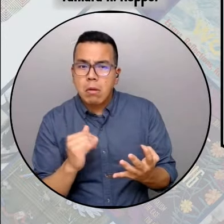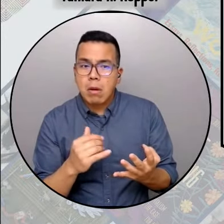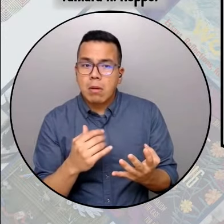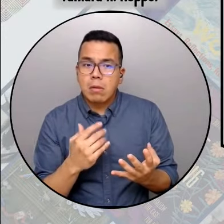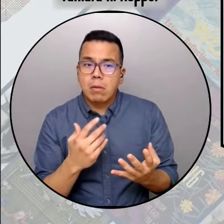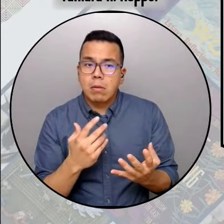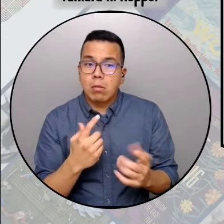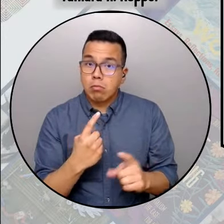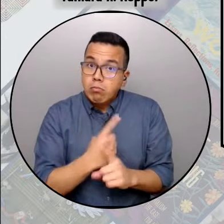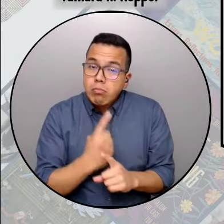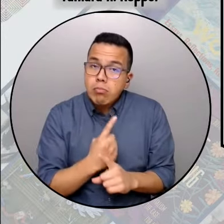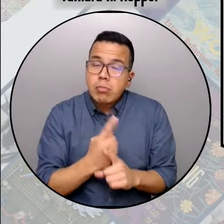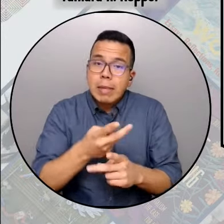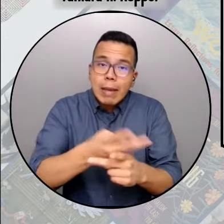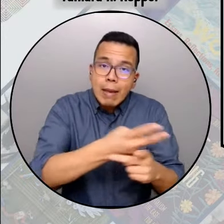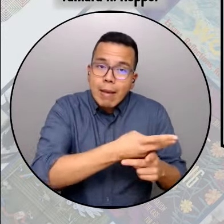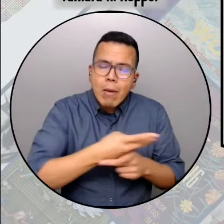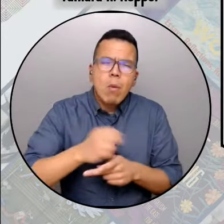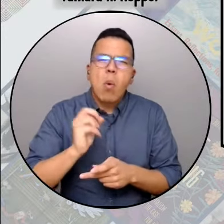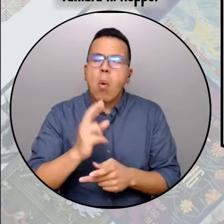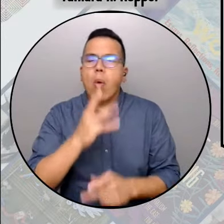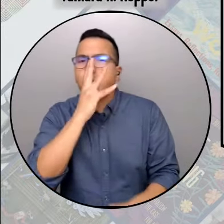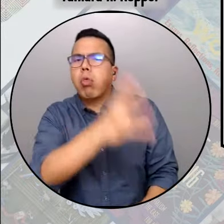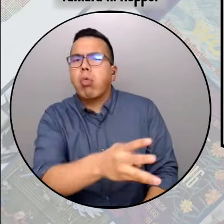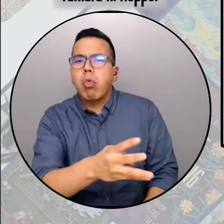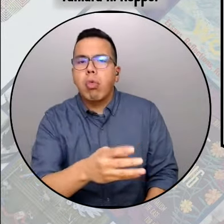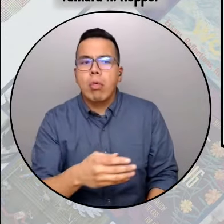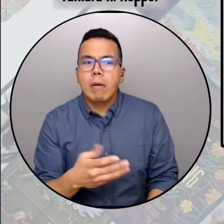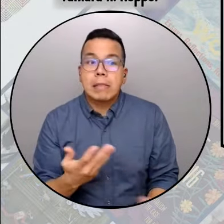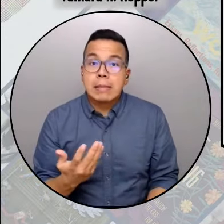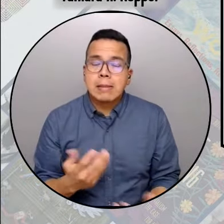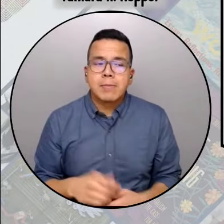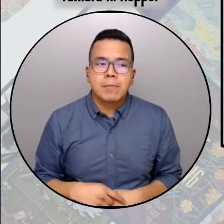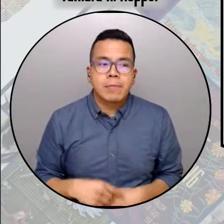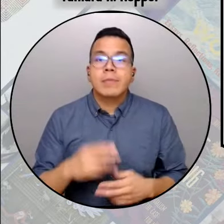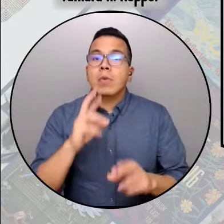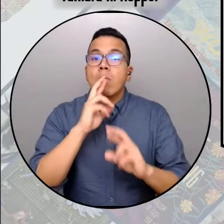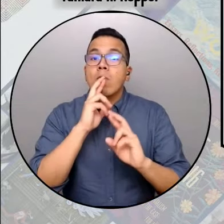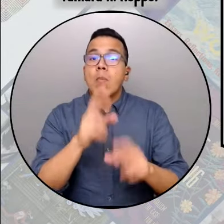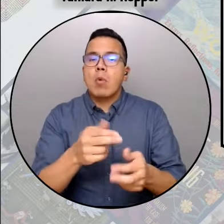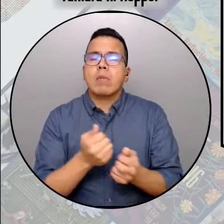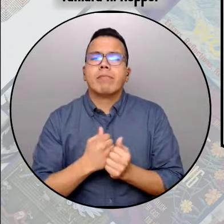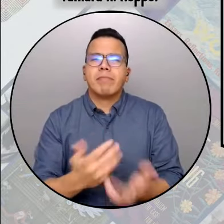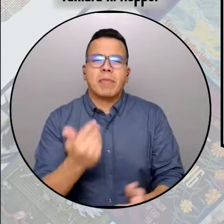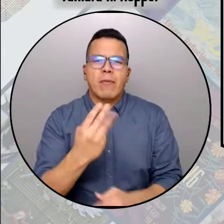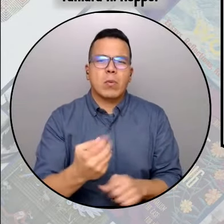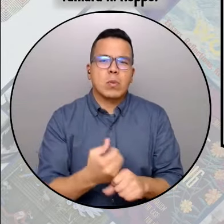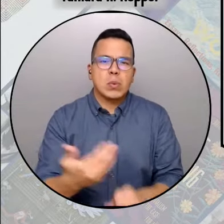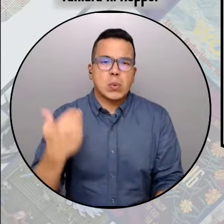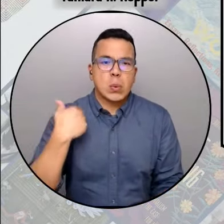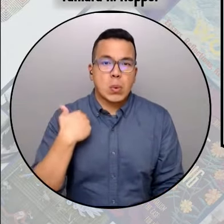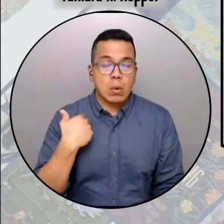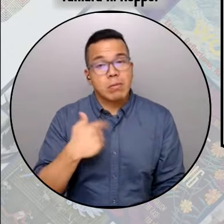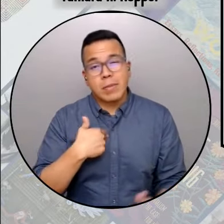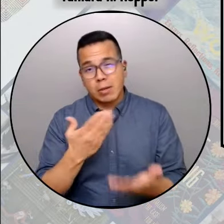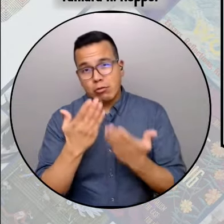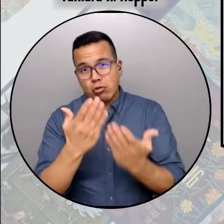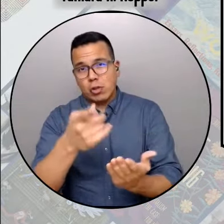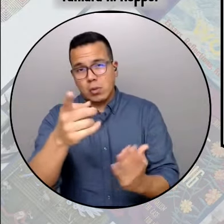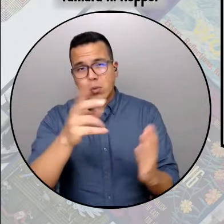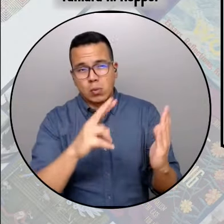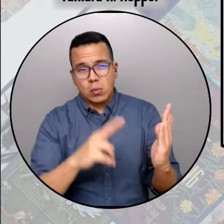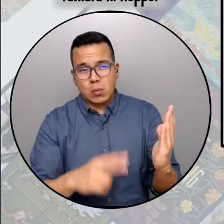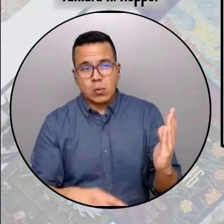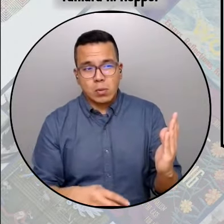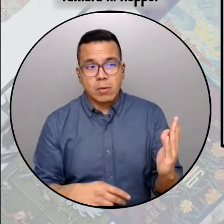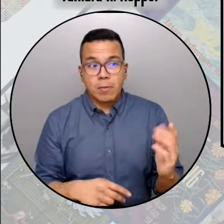is something that they have a report on this that came out a few years ago that I would recommend looking up. And they have a